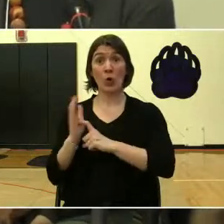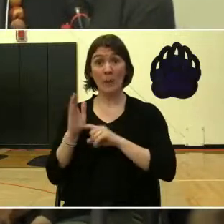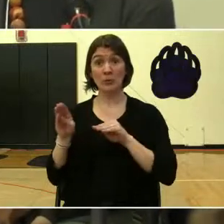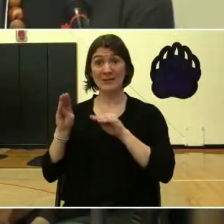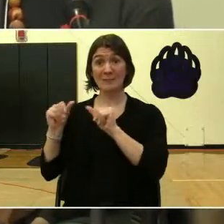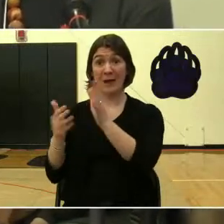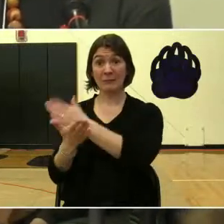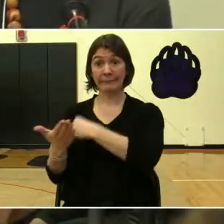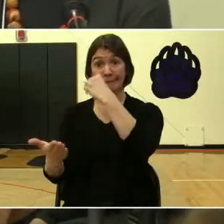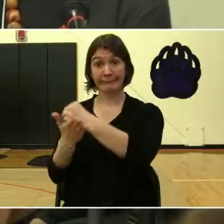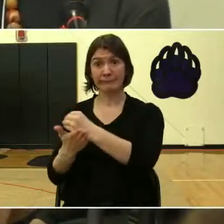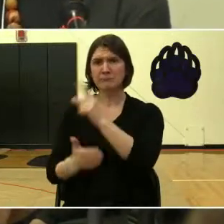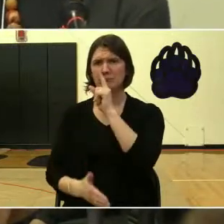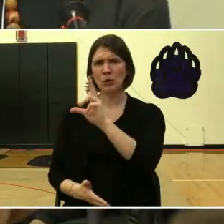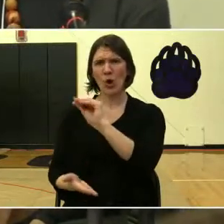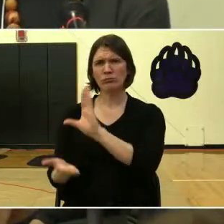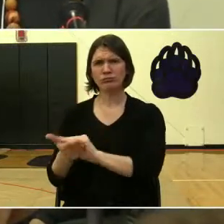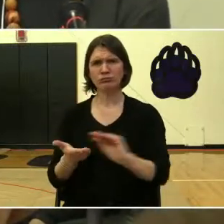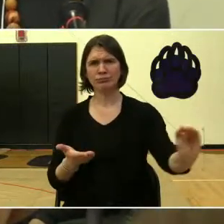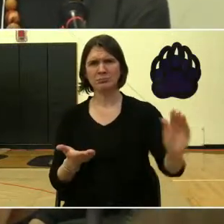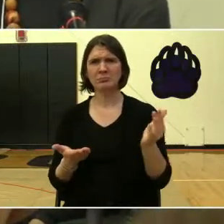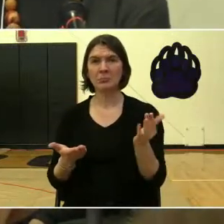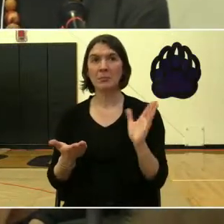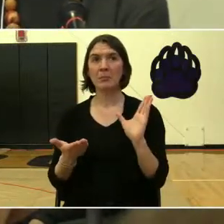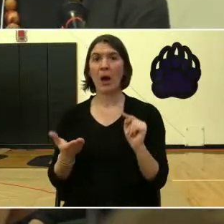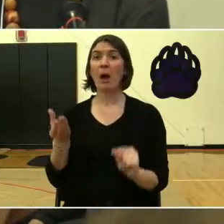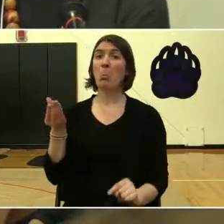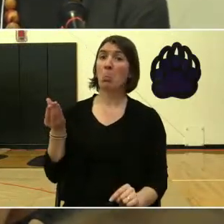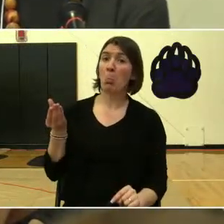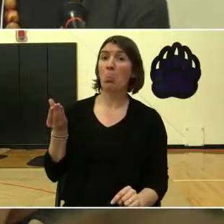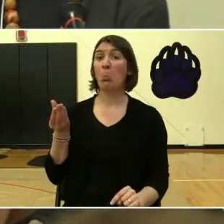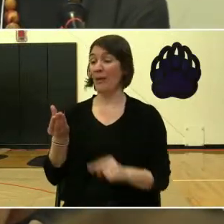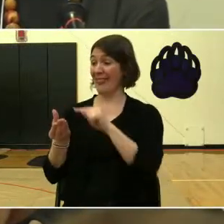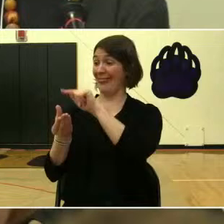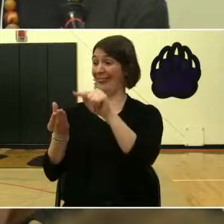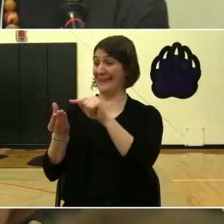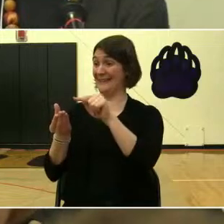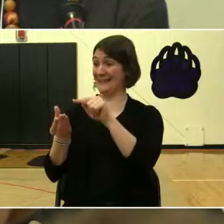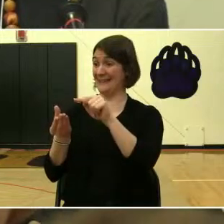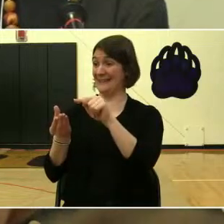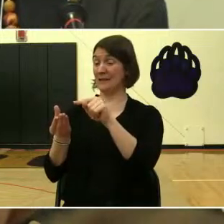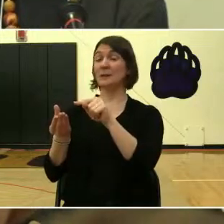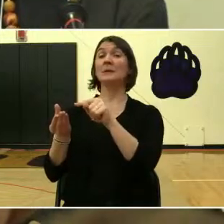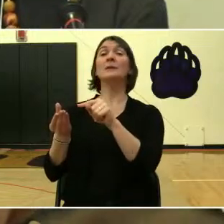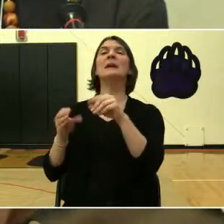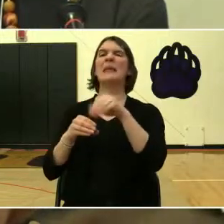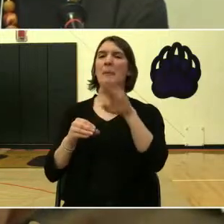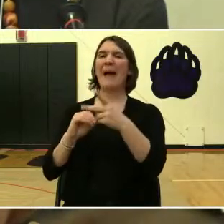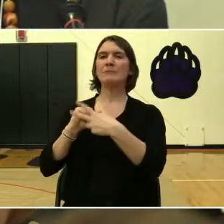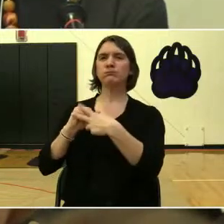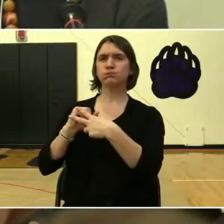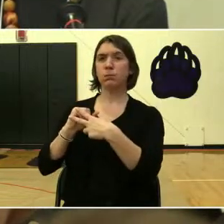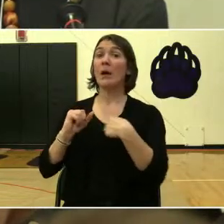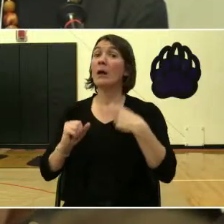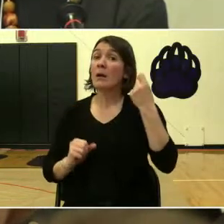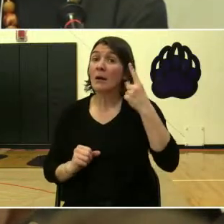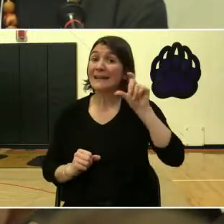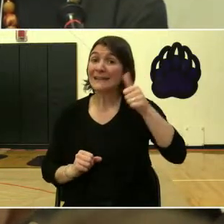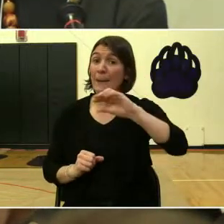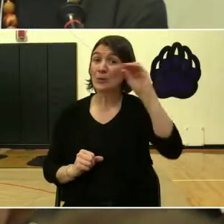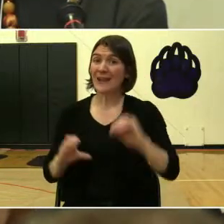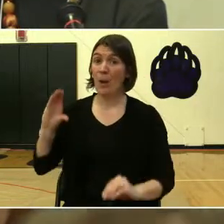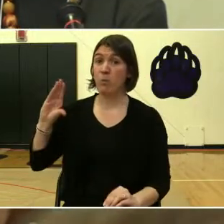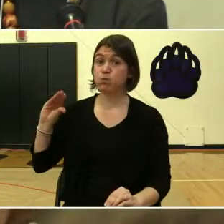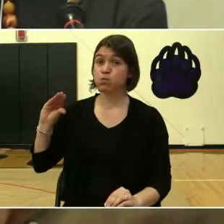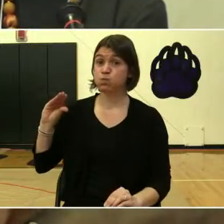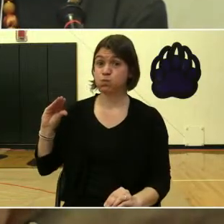spend all of it but the we Reser of of the amount that we have in the bank we always keep 10%